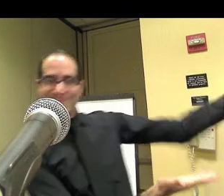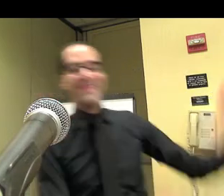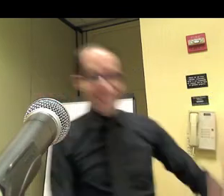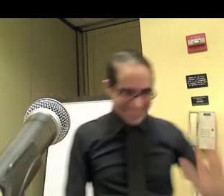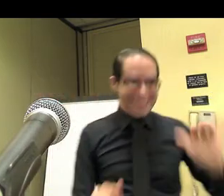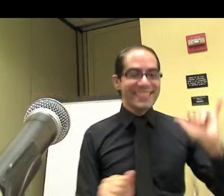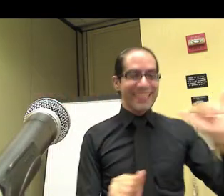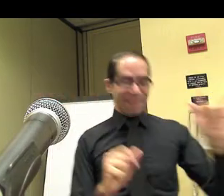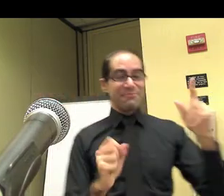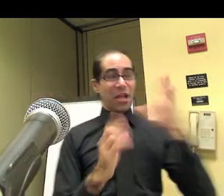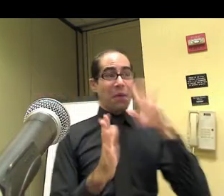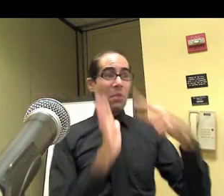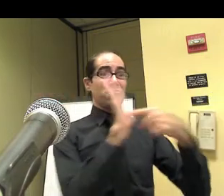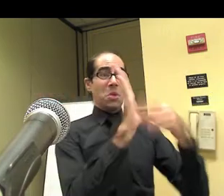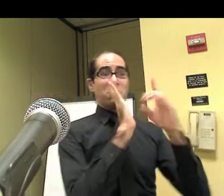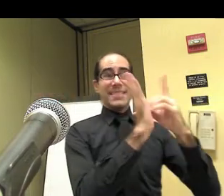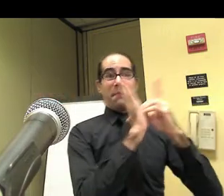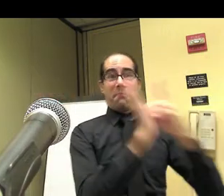museum